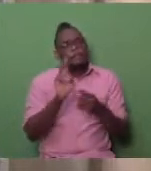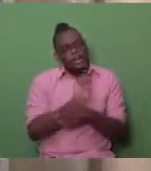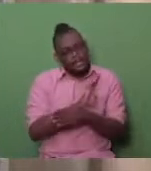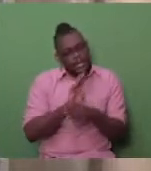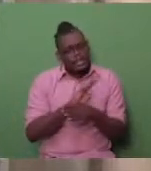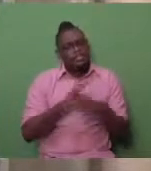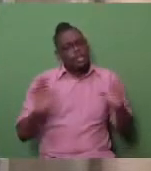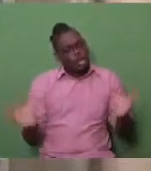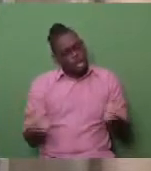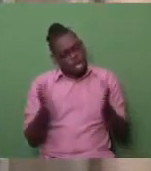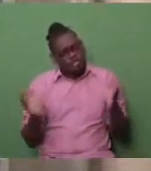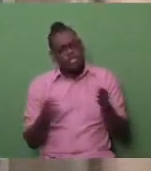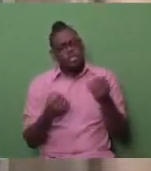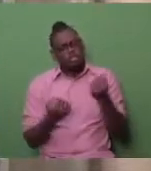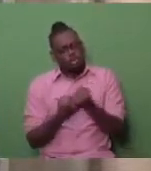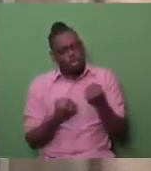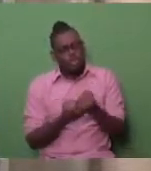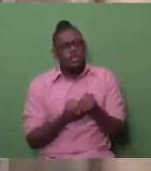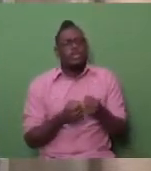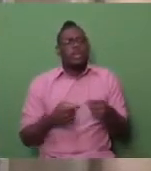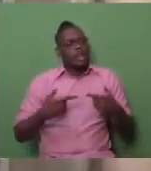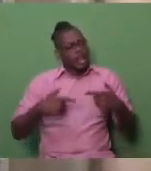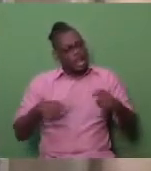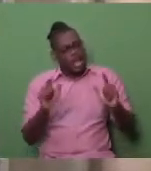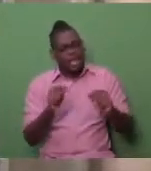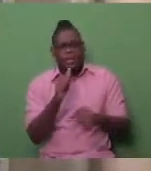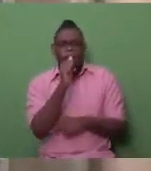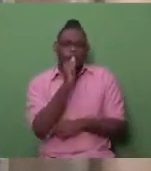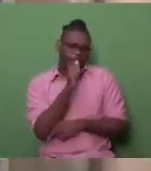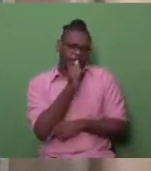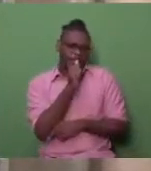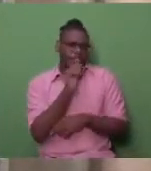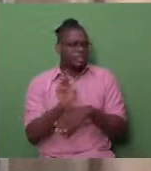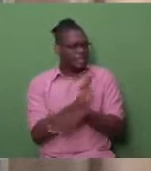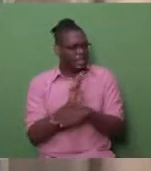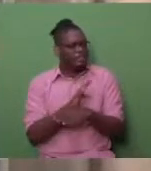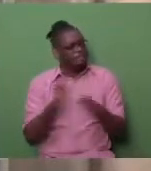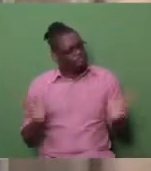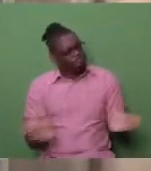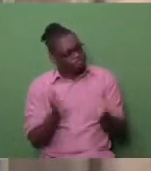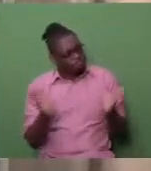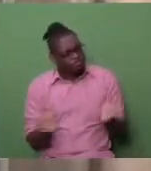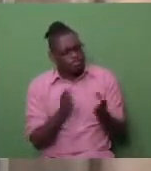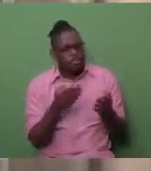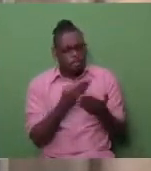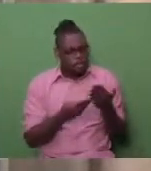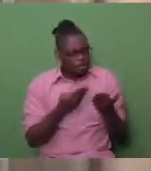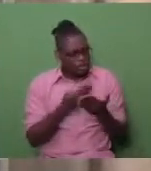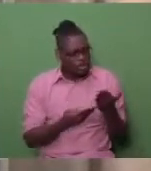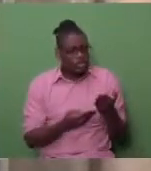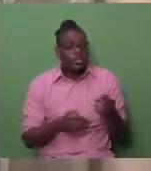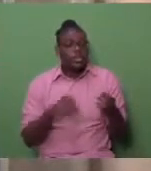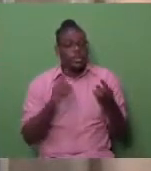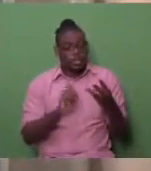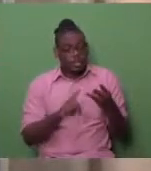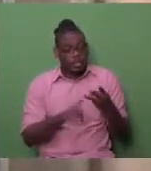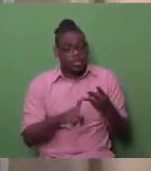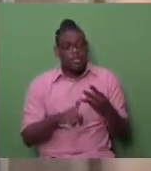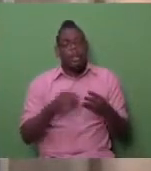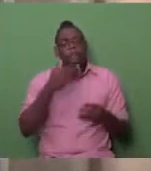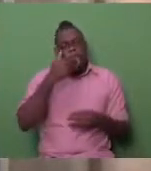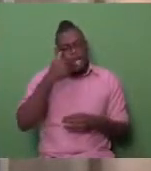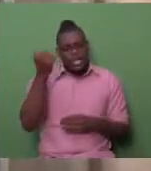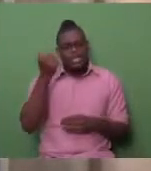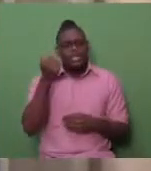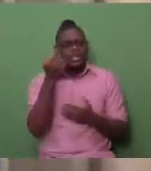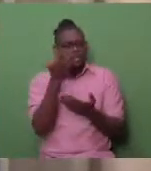growth and development. Principle three, deepen economic reforms, but with a human face.